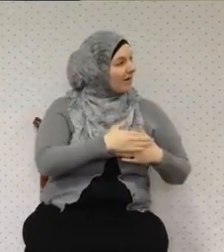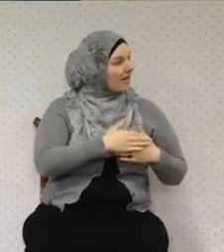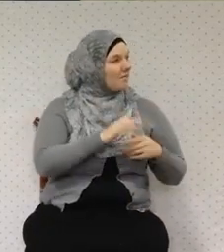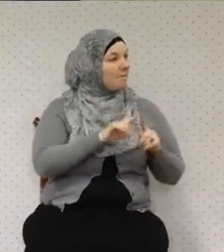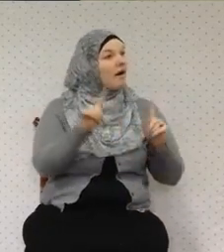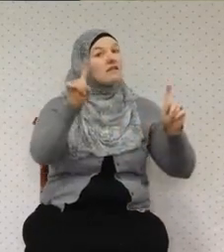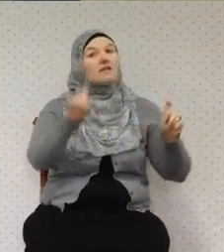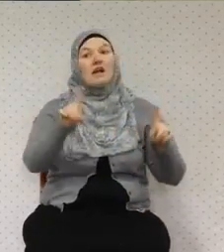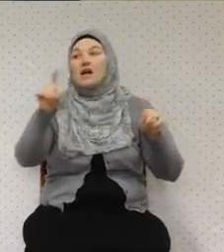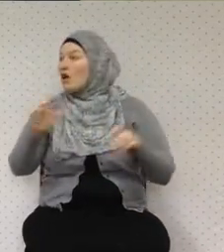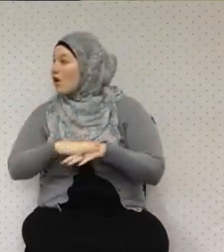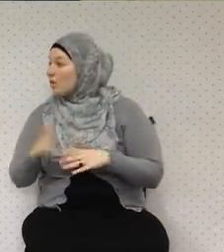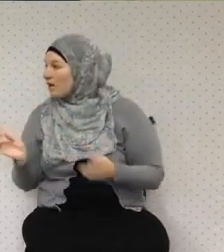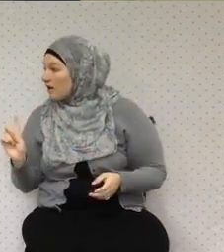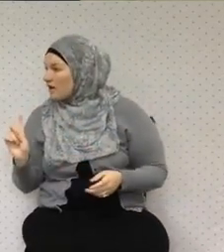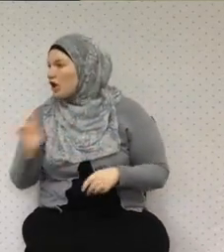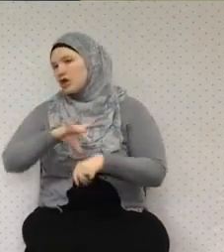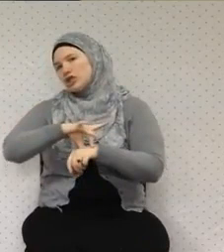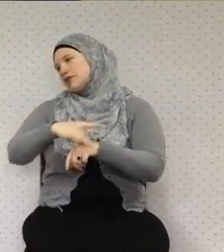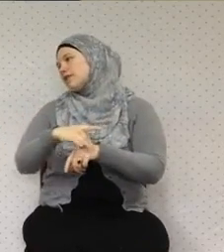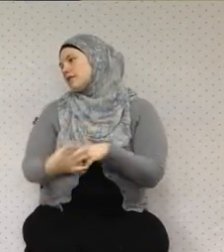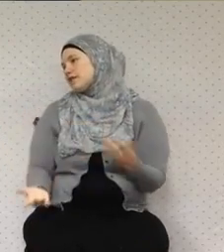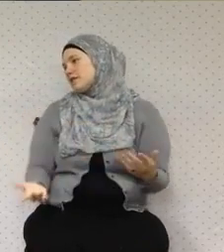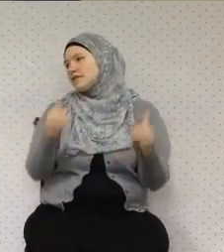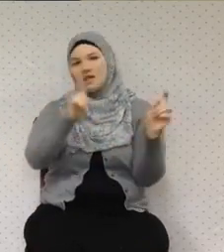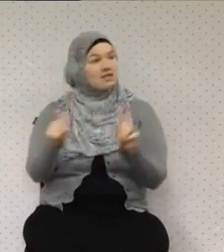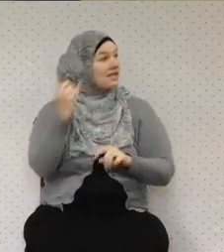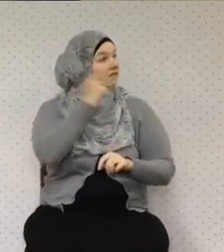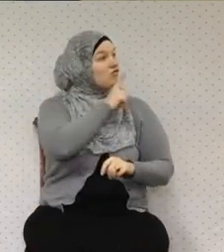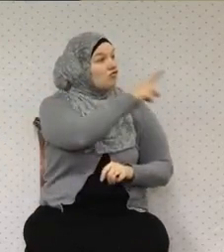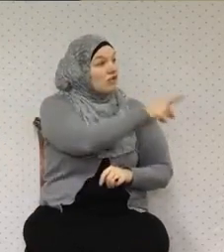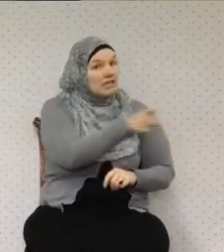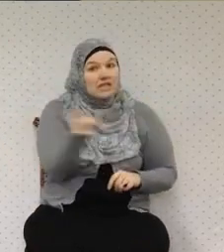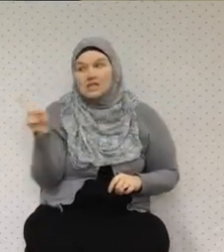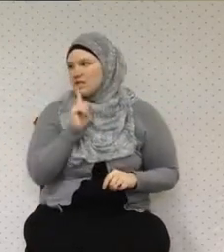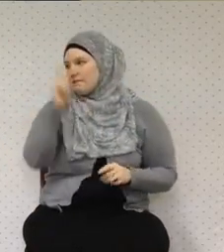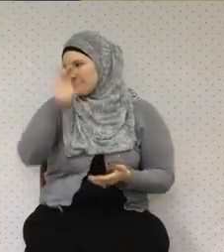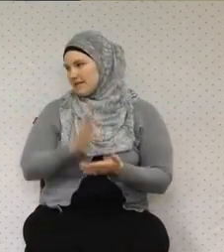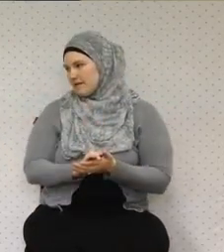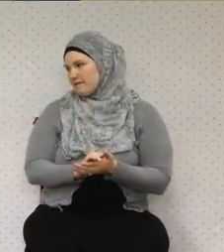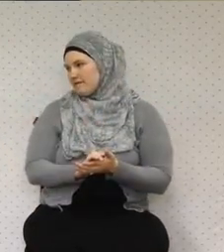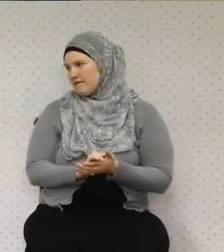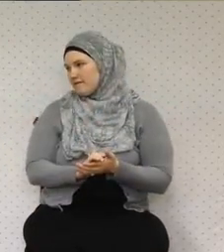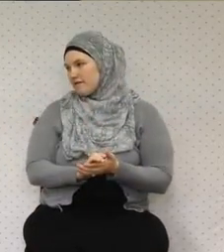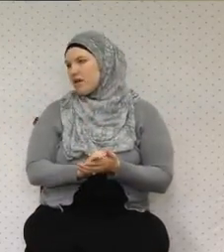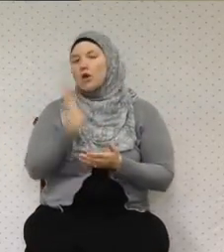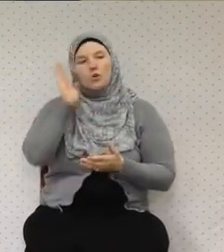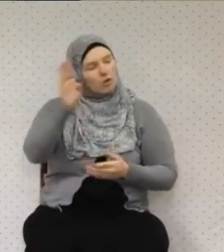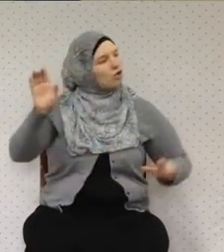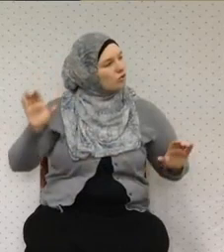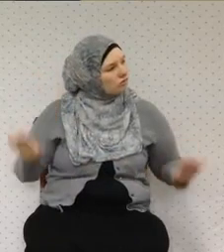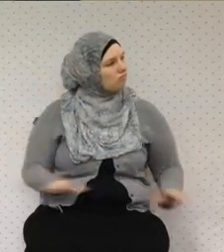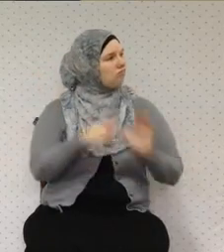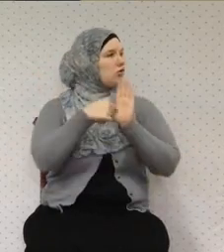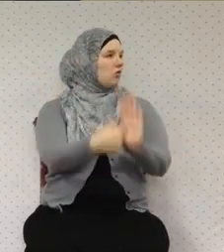But there is a test. The test is, if you really believe, it will show